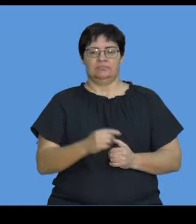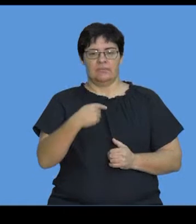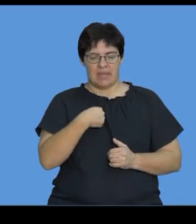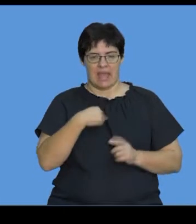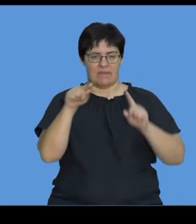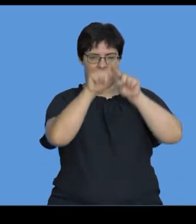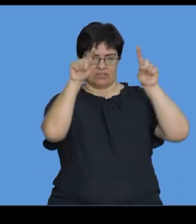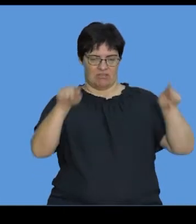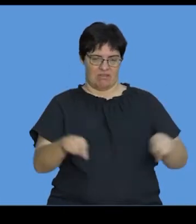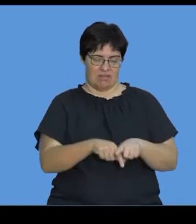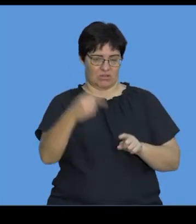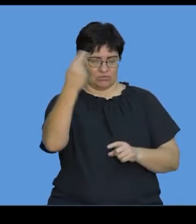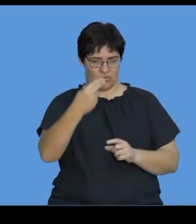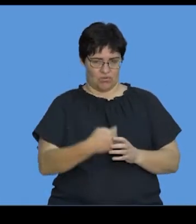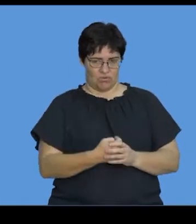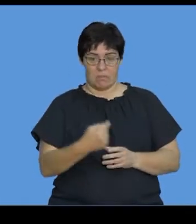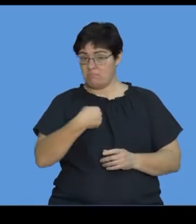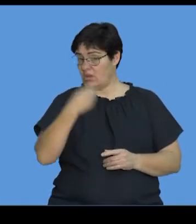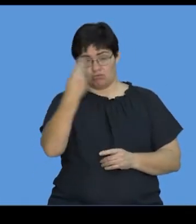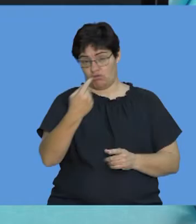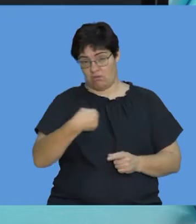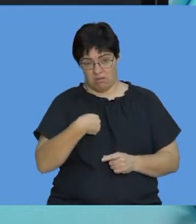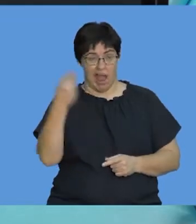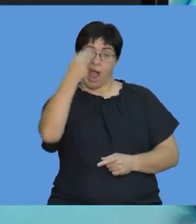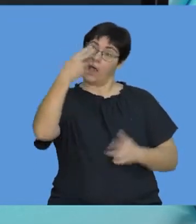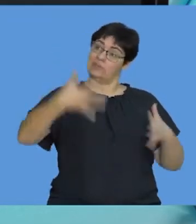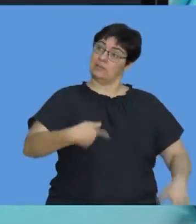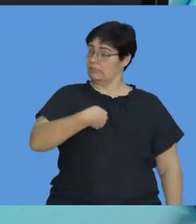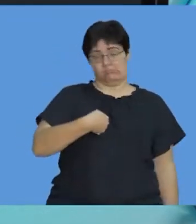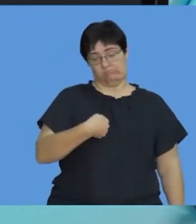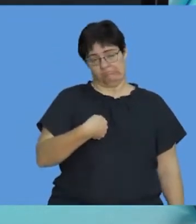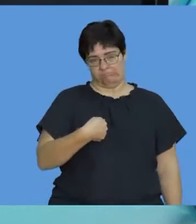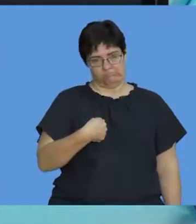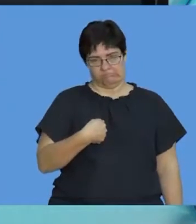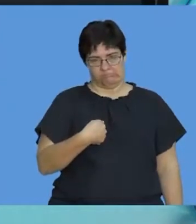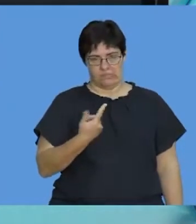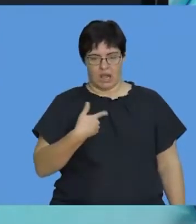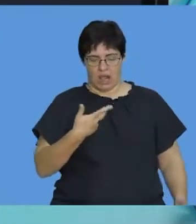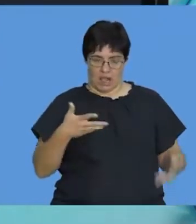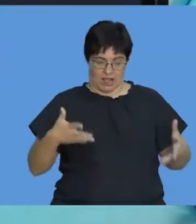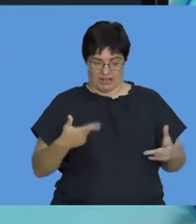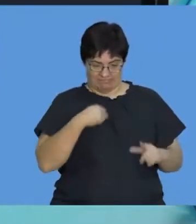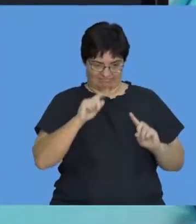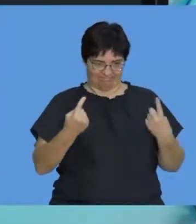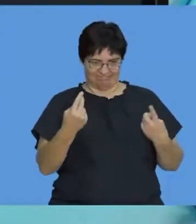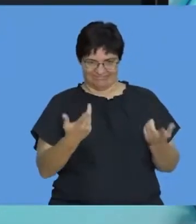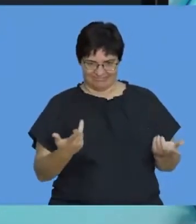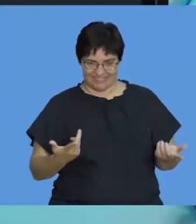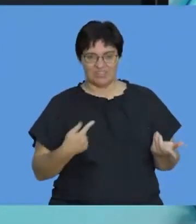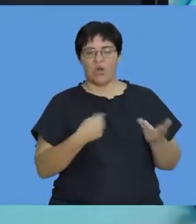a picture. Now, I can't draw. I'm not an artist, okay, much to my horror. So it's